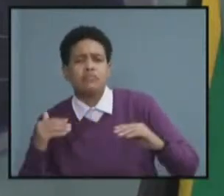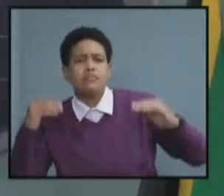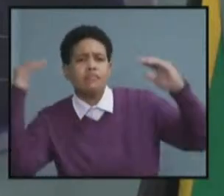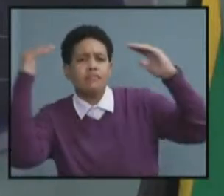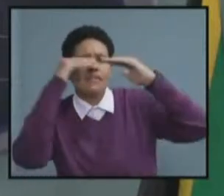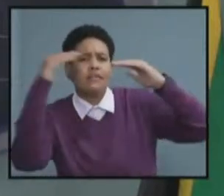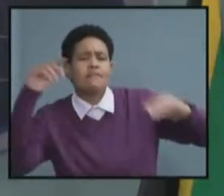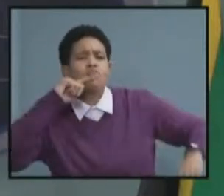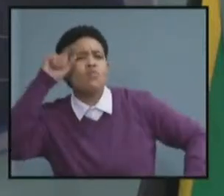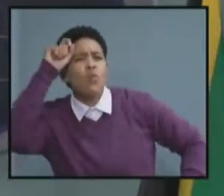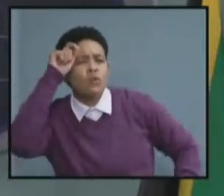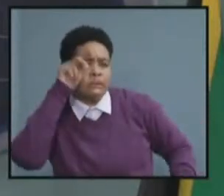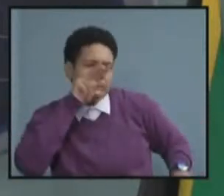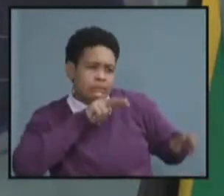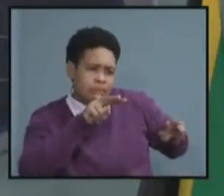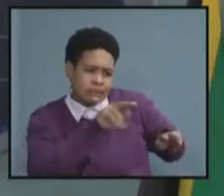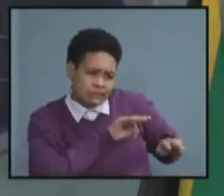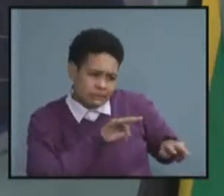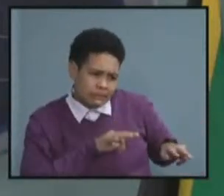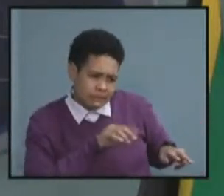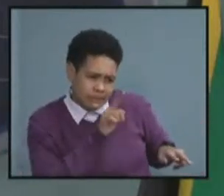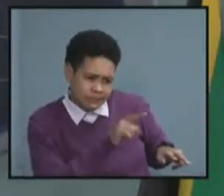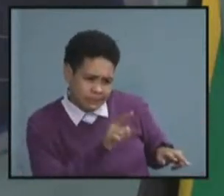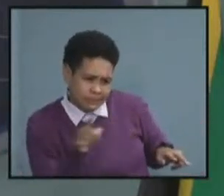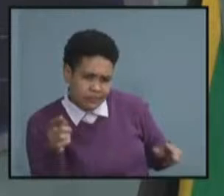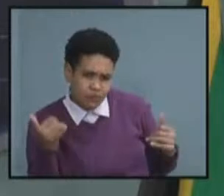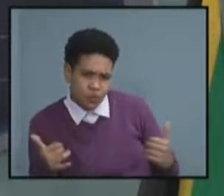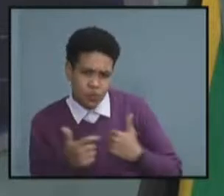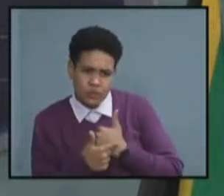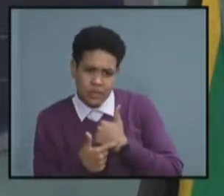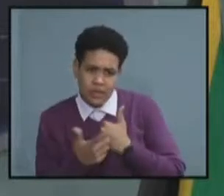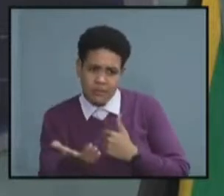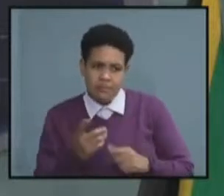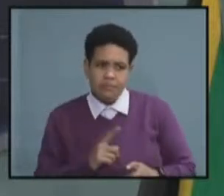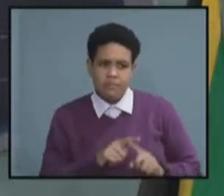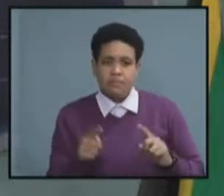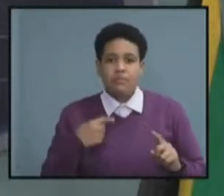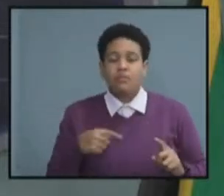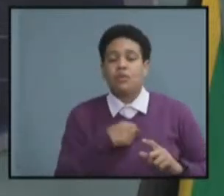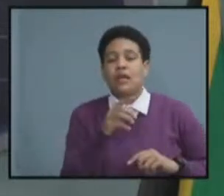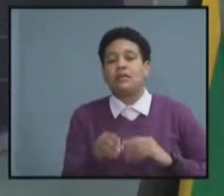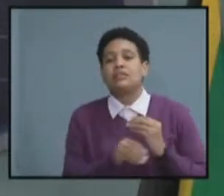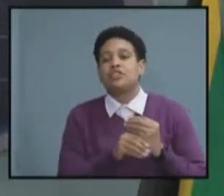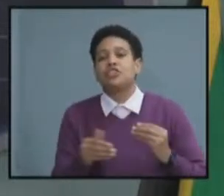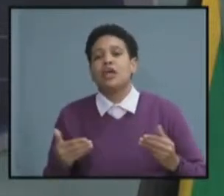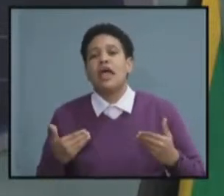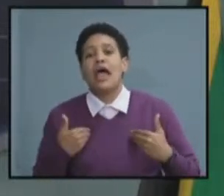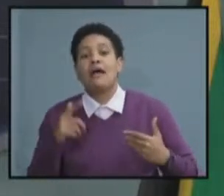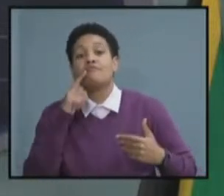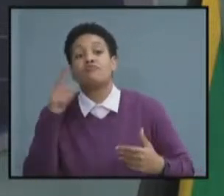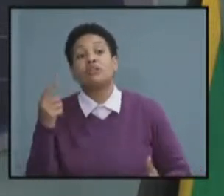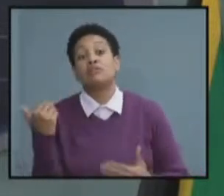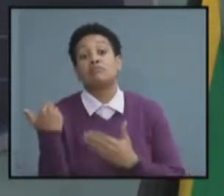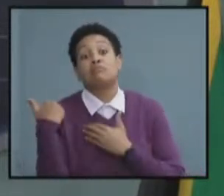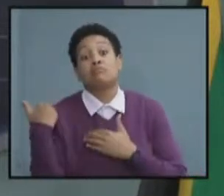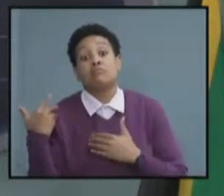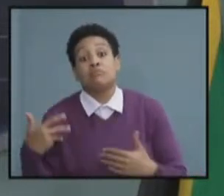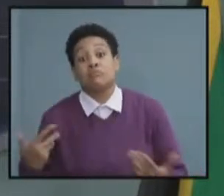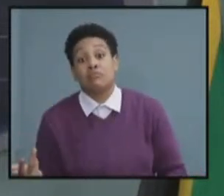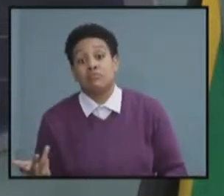of understanding in this period. But we also have the